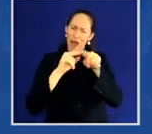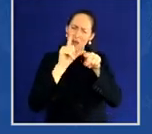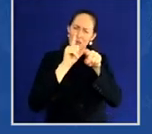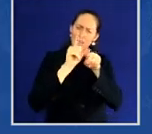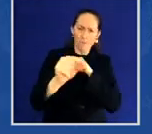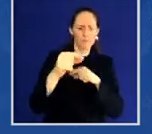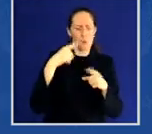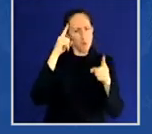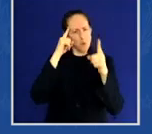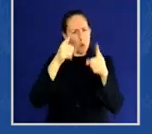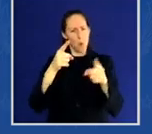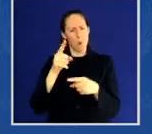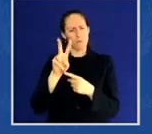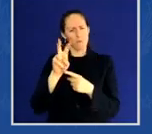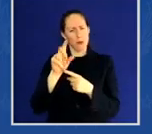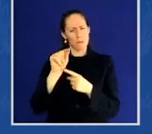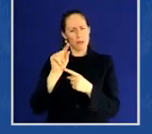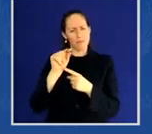from Charlotte,